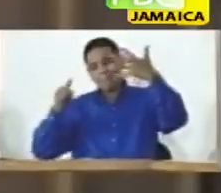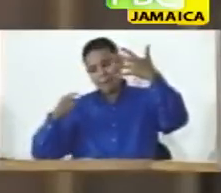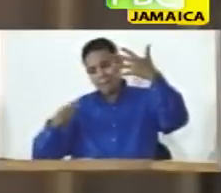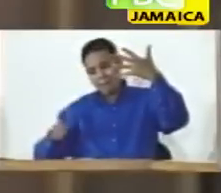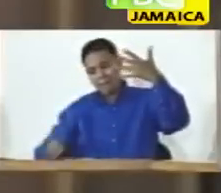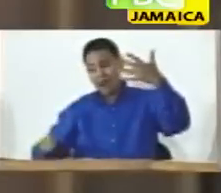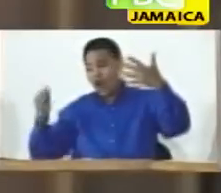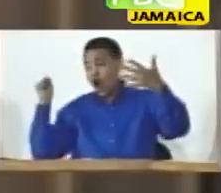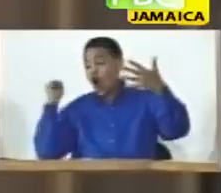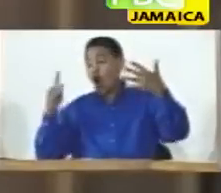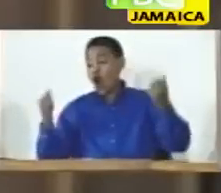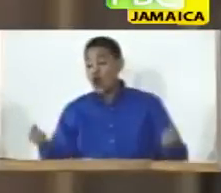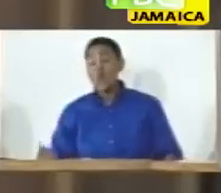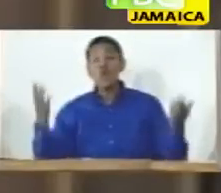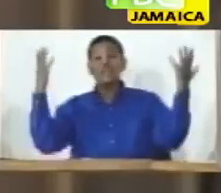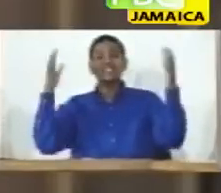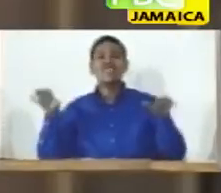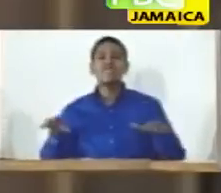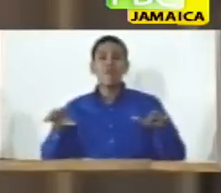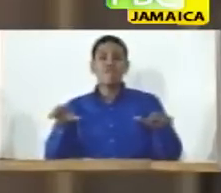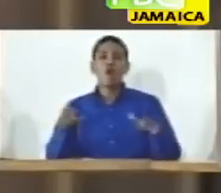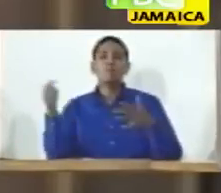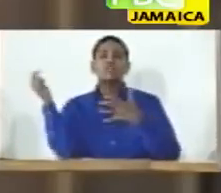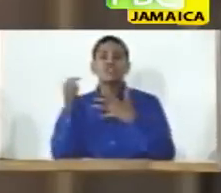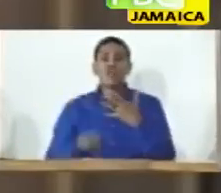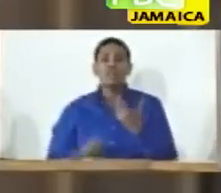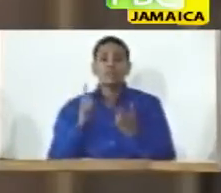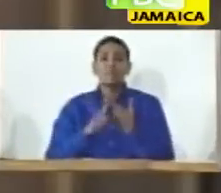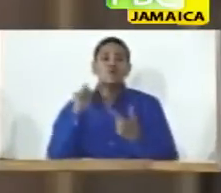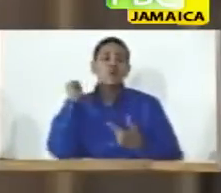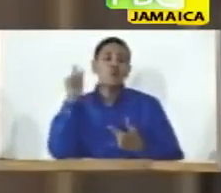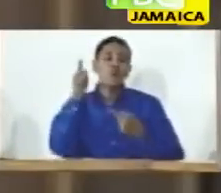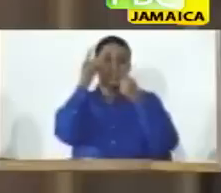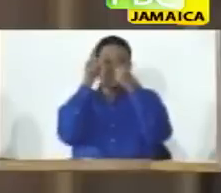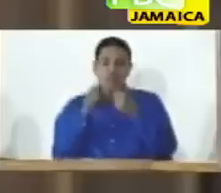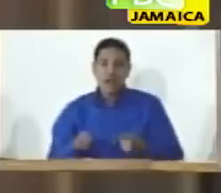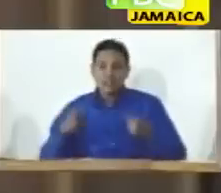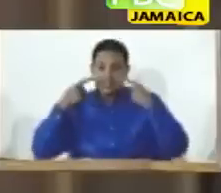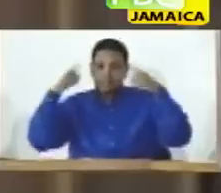quantitative performance criteria, and all indicative targets.